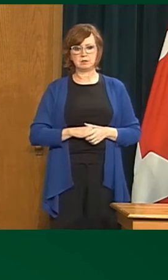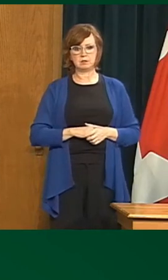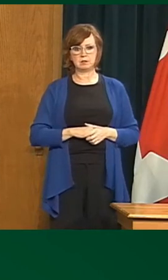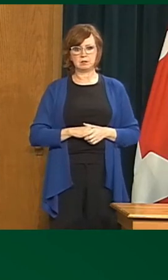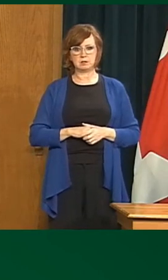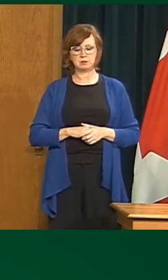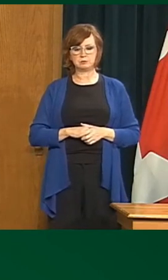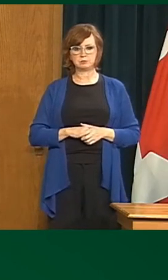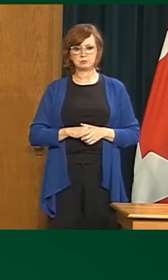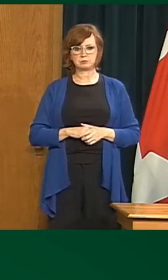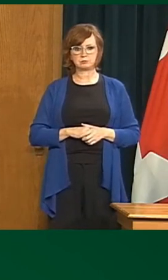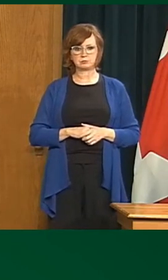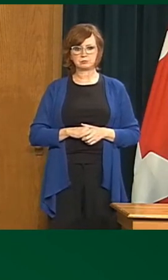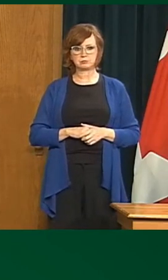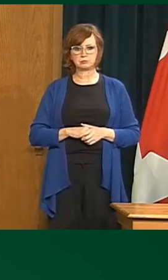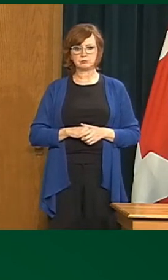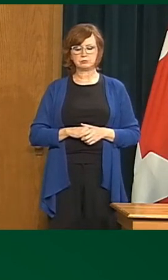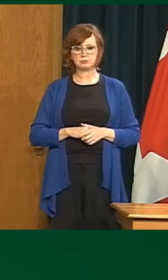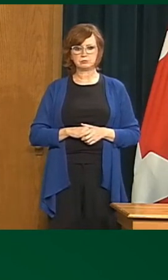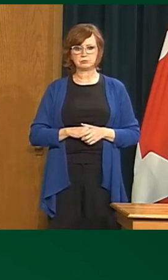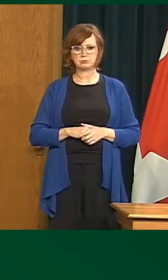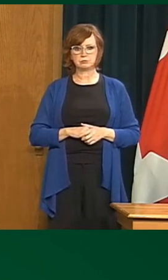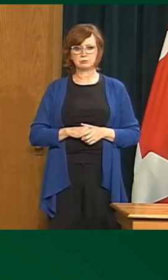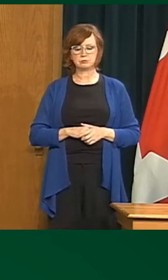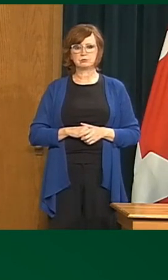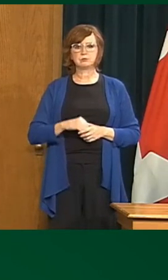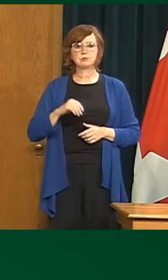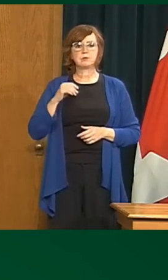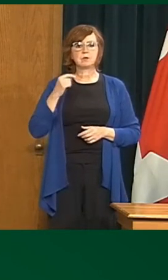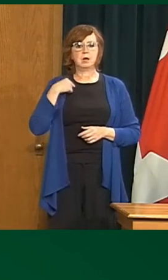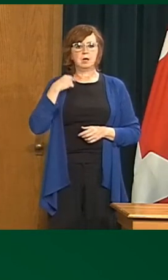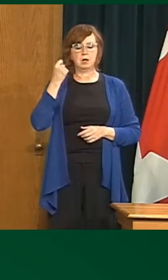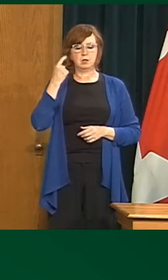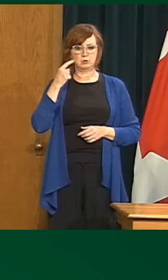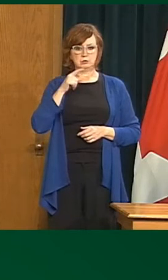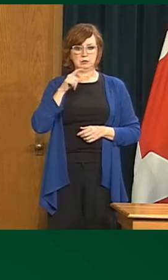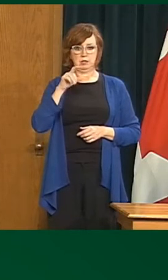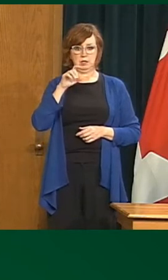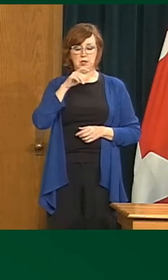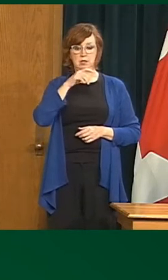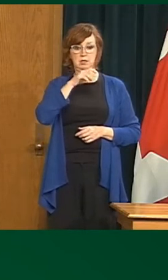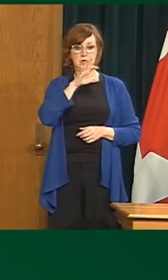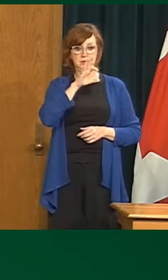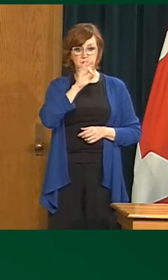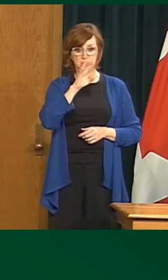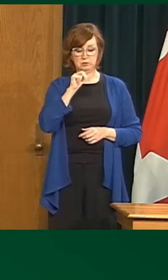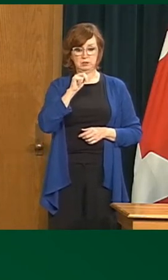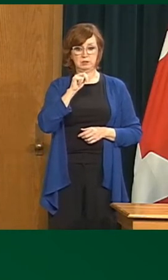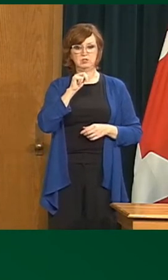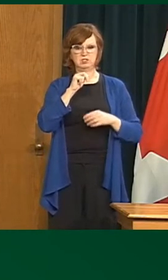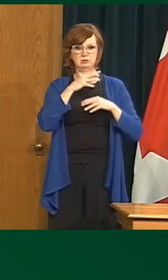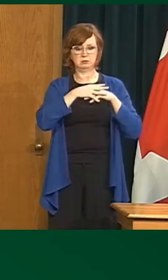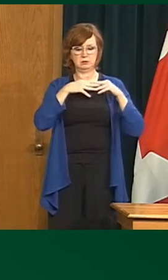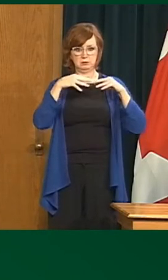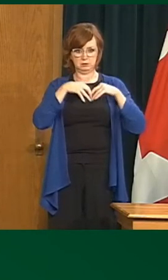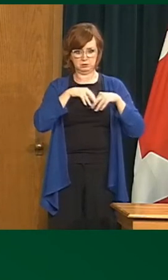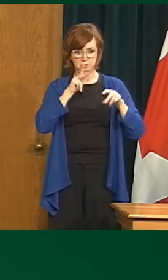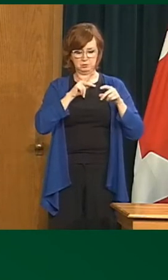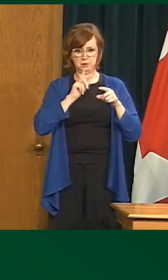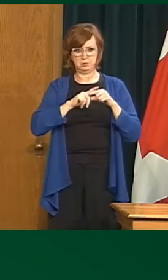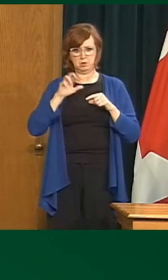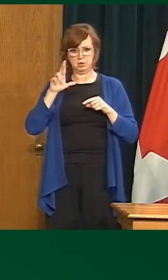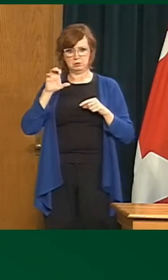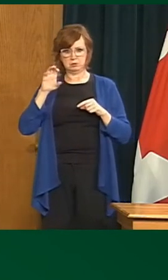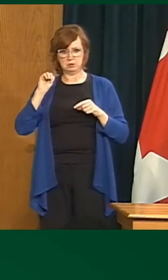Mr. Premier, there were concerns raised by First Nation in Saskatchewan of RCMP officers attempting to stop a